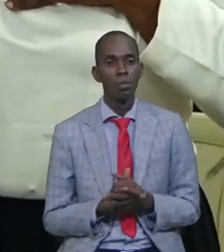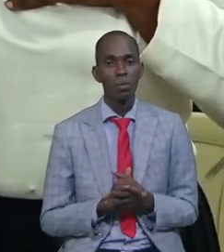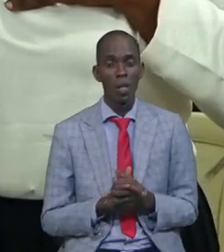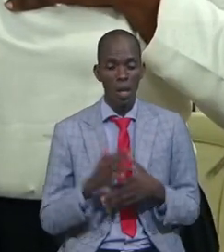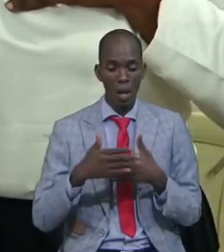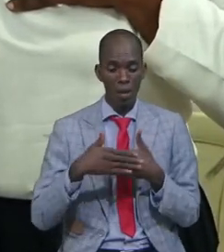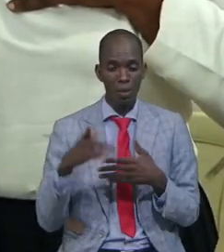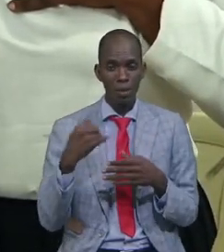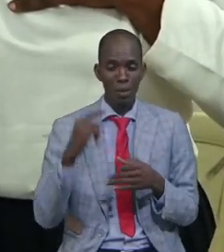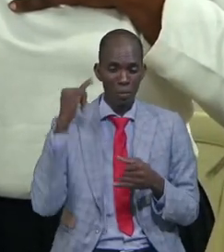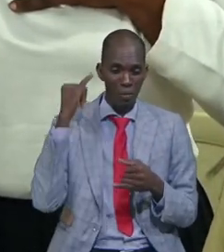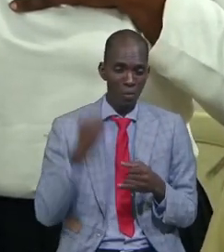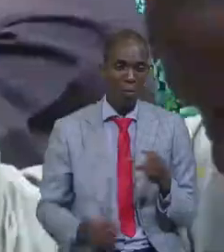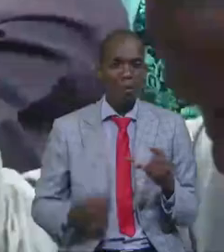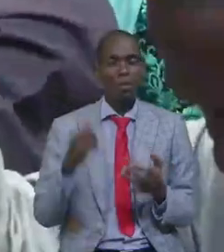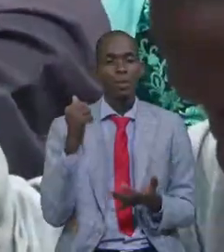After the final amen,